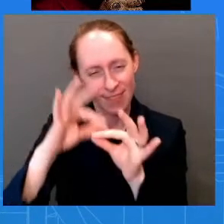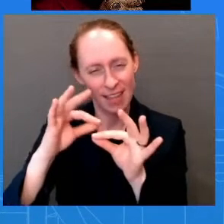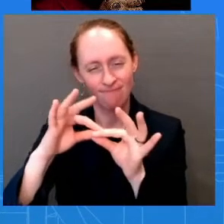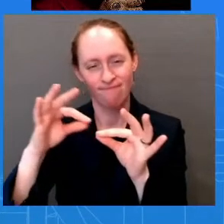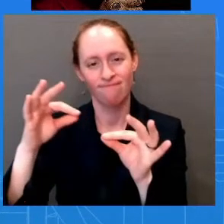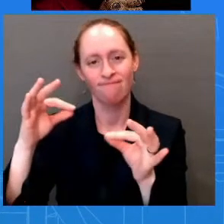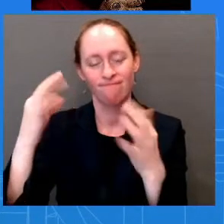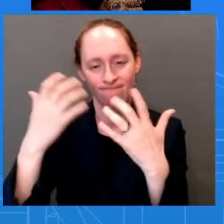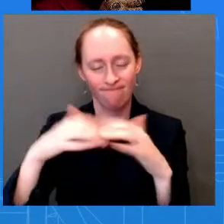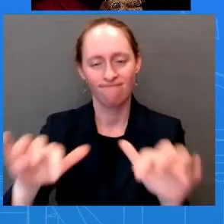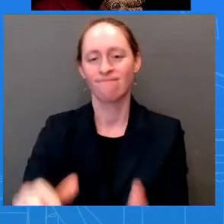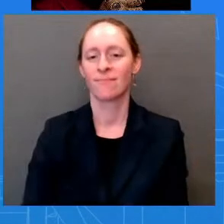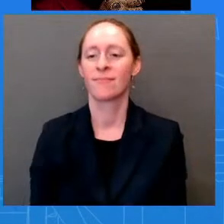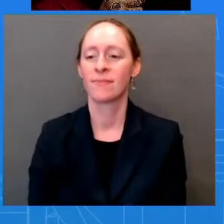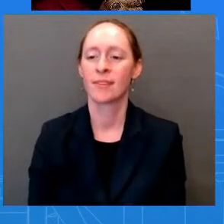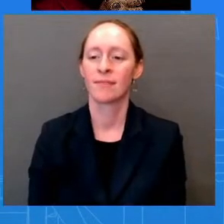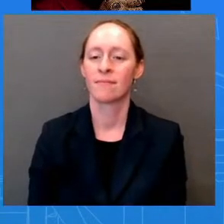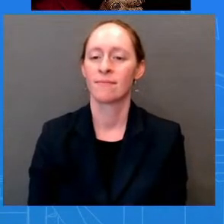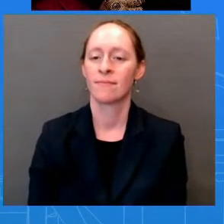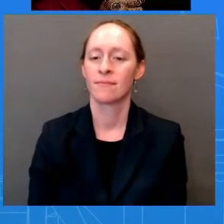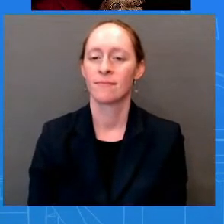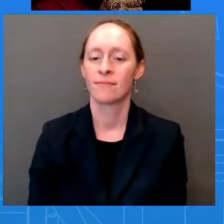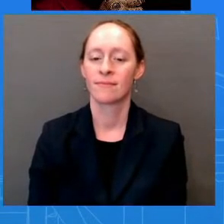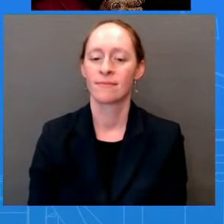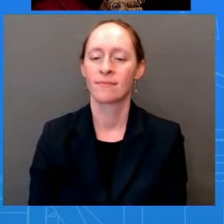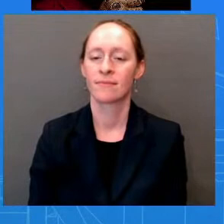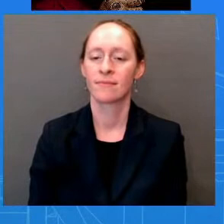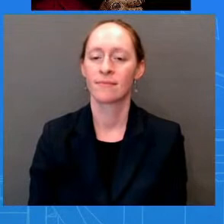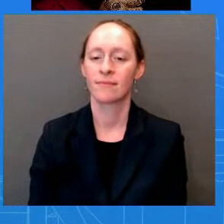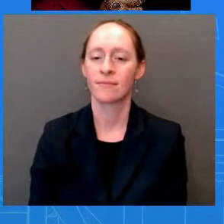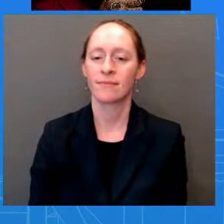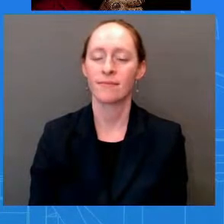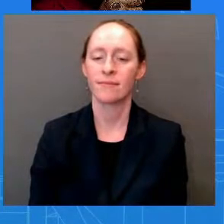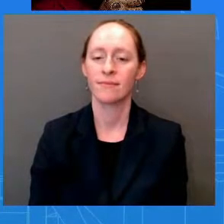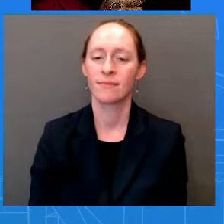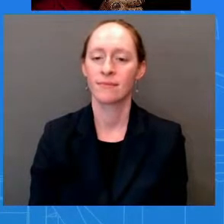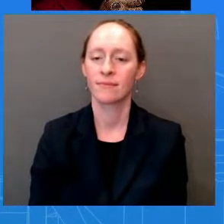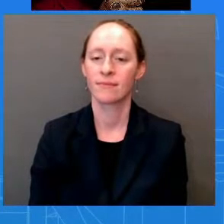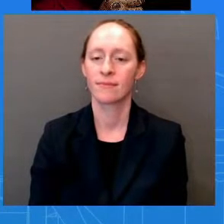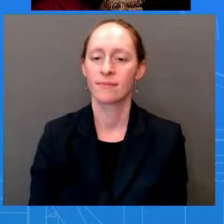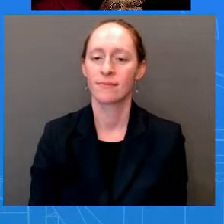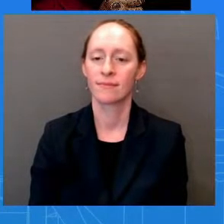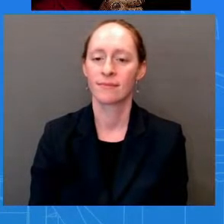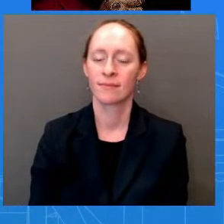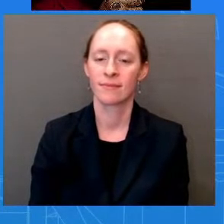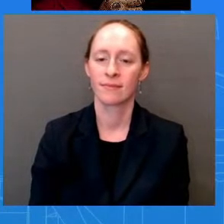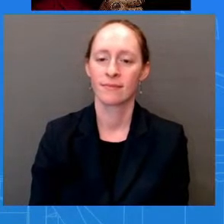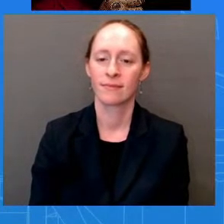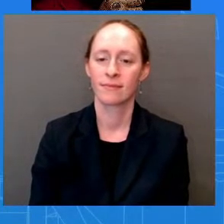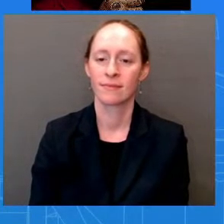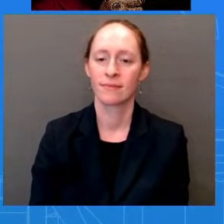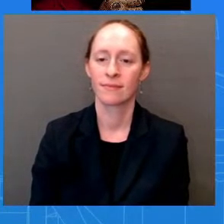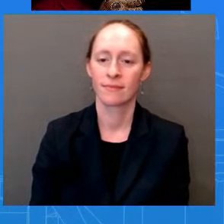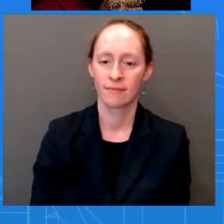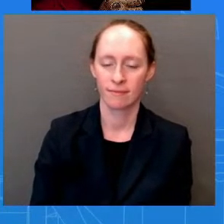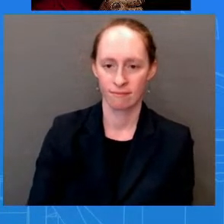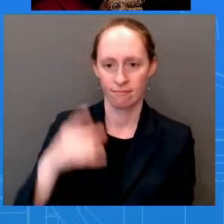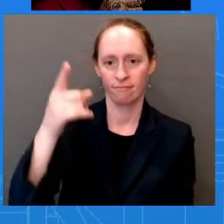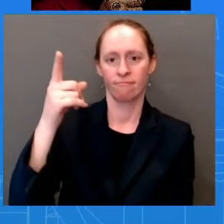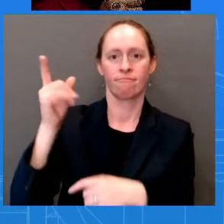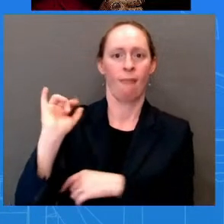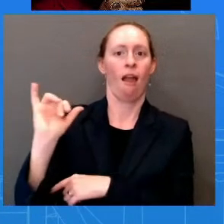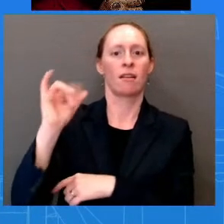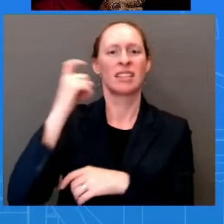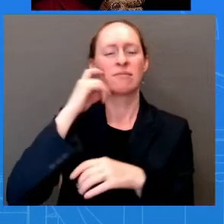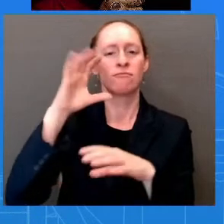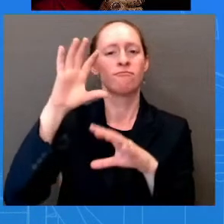heard about the appointment of the special counsel when we all did. I wonder if you can elaborate on that. Was the president truly just informed based on media reports? Is